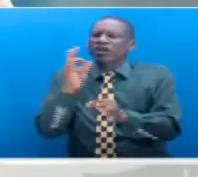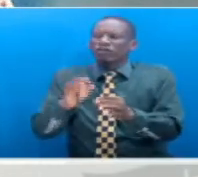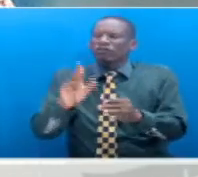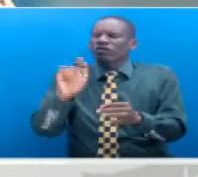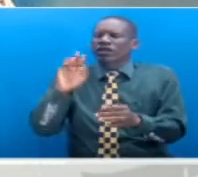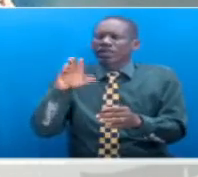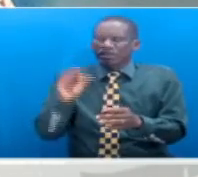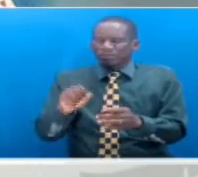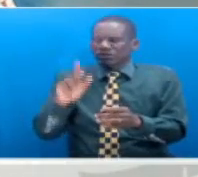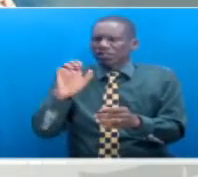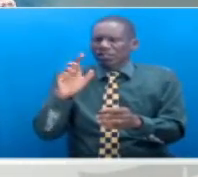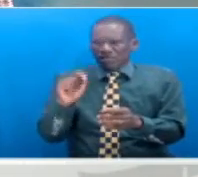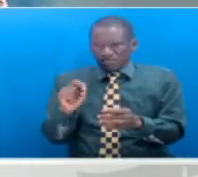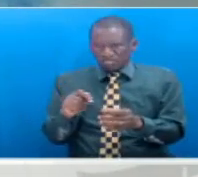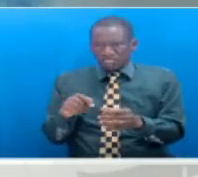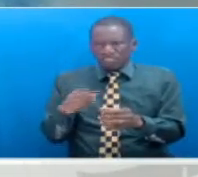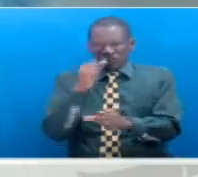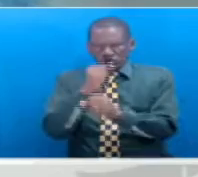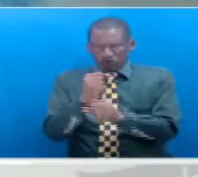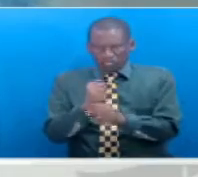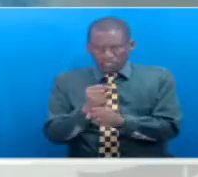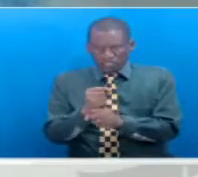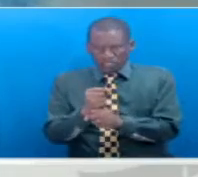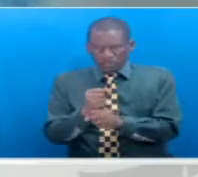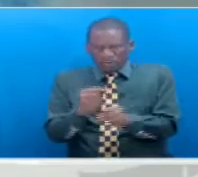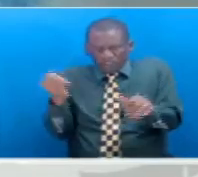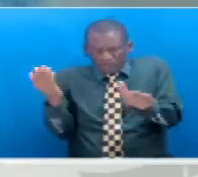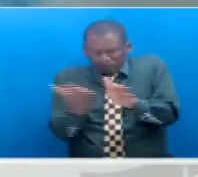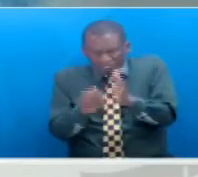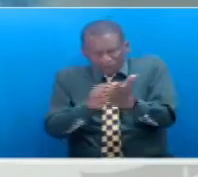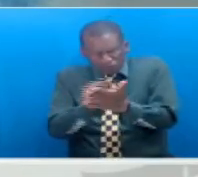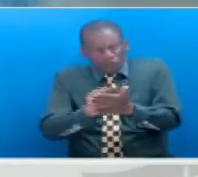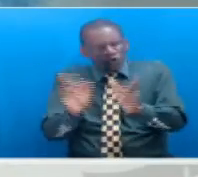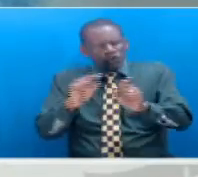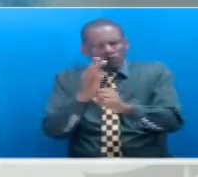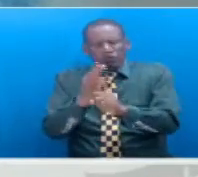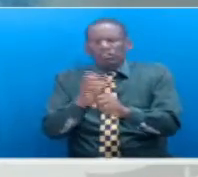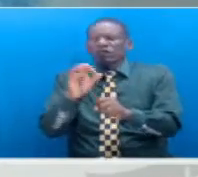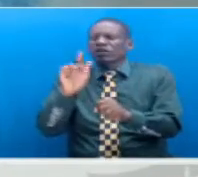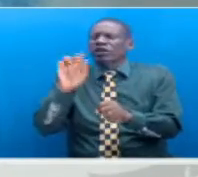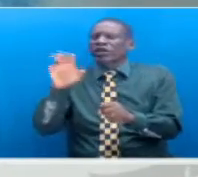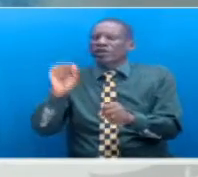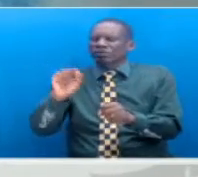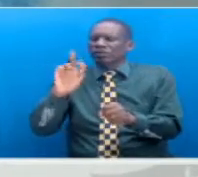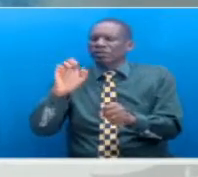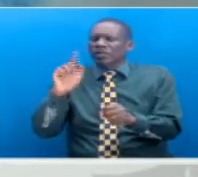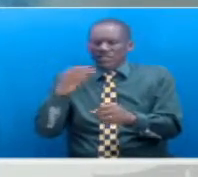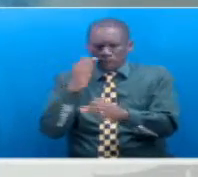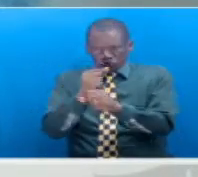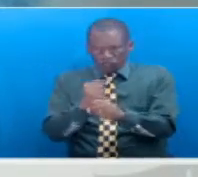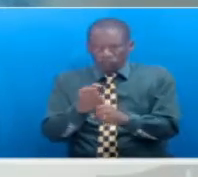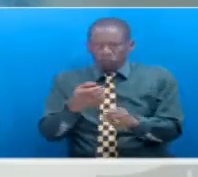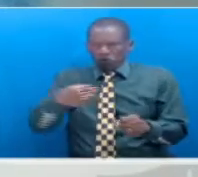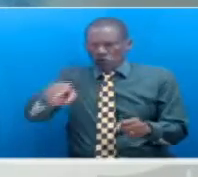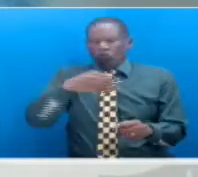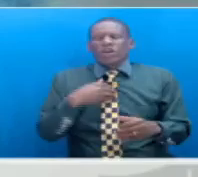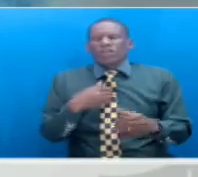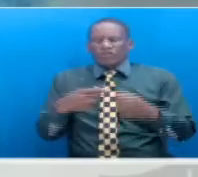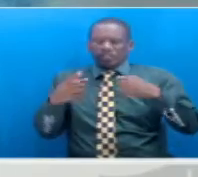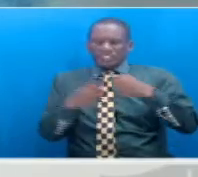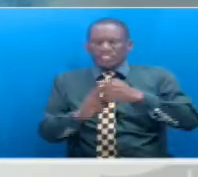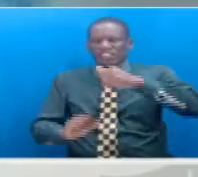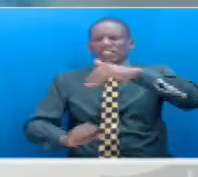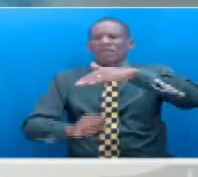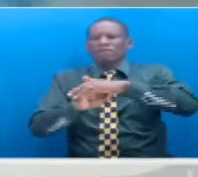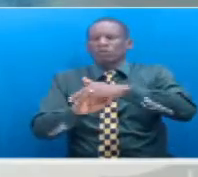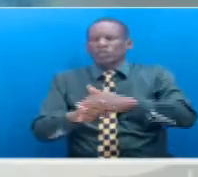KIMS kits are working. And we have 6 backup KIMS kits